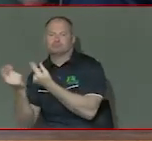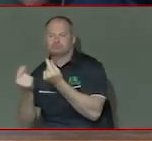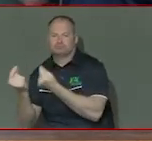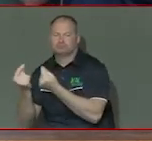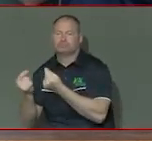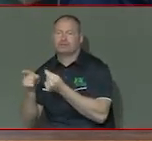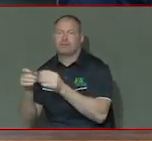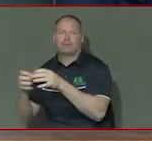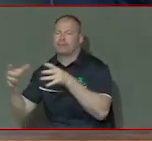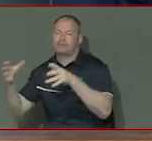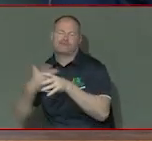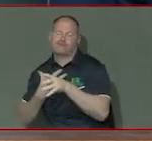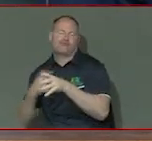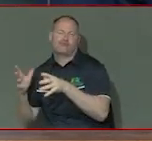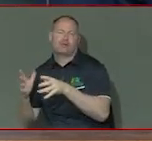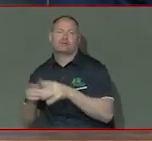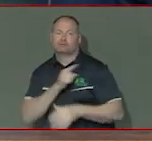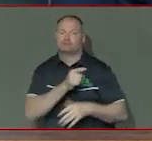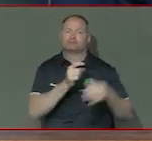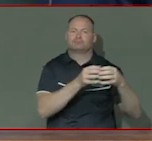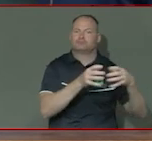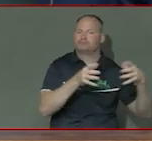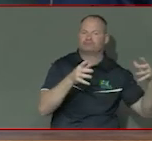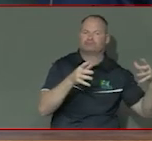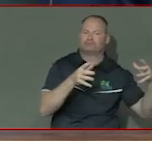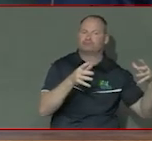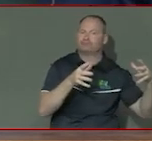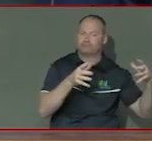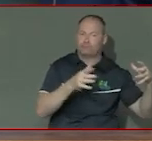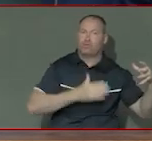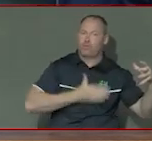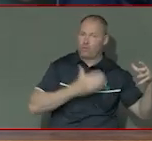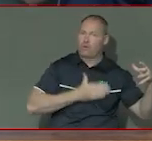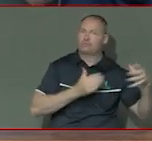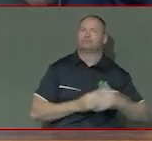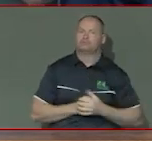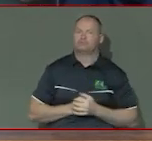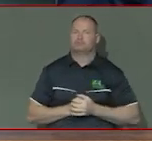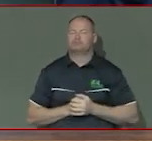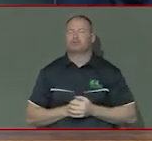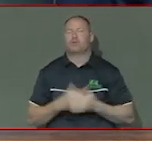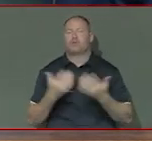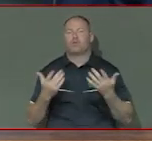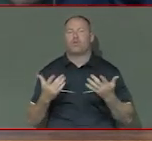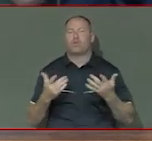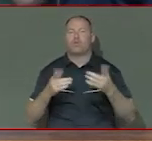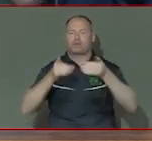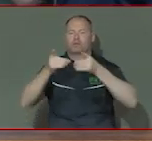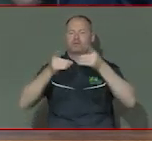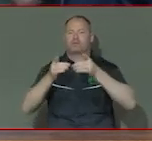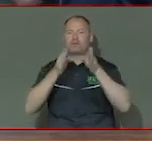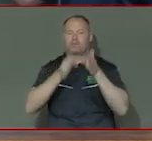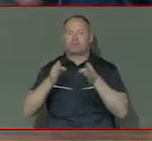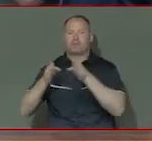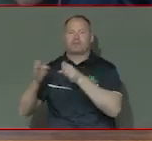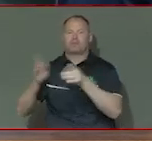want to expand. This one wants to expand. Or they say the directors changed from this to